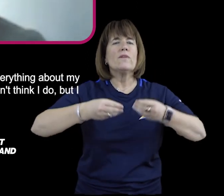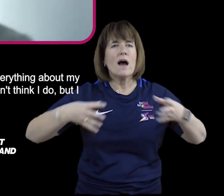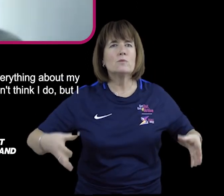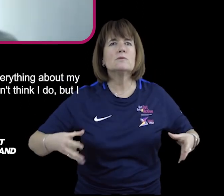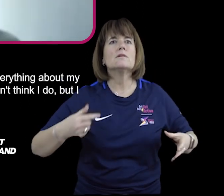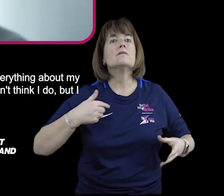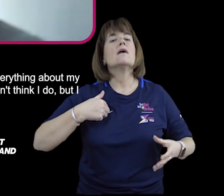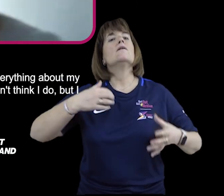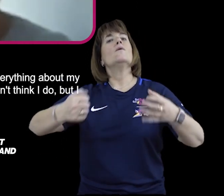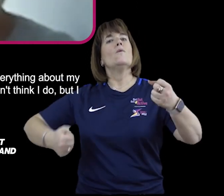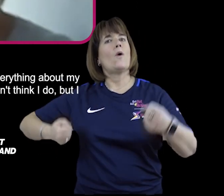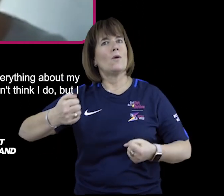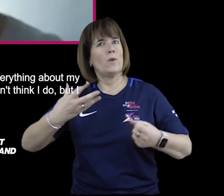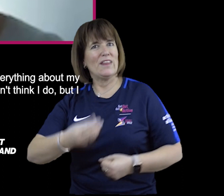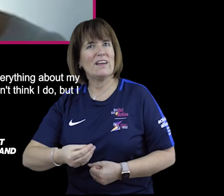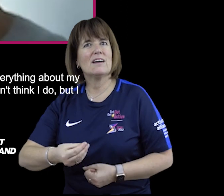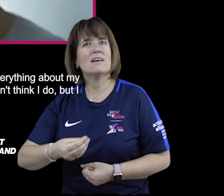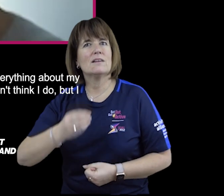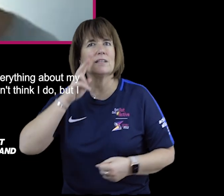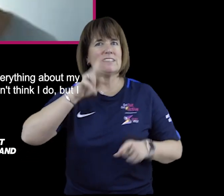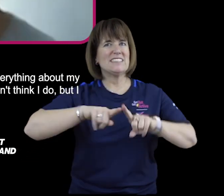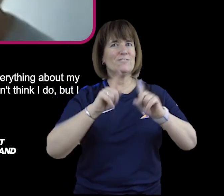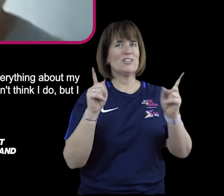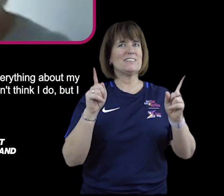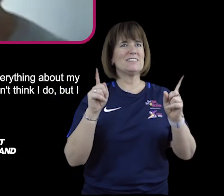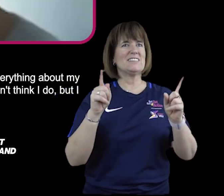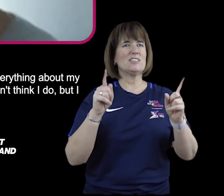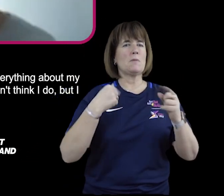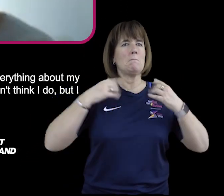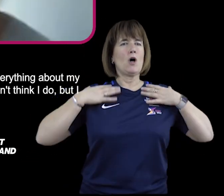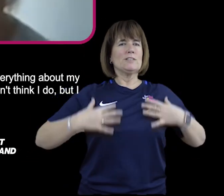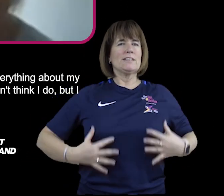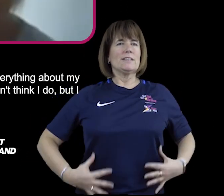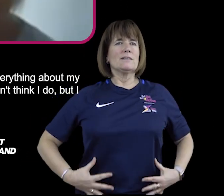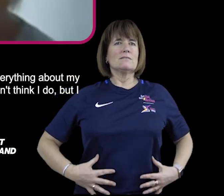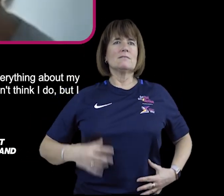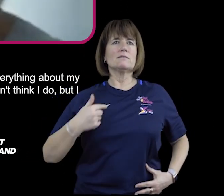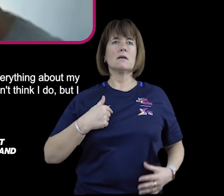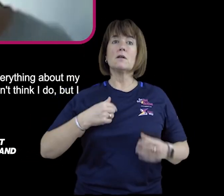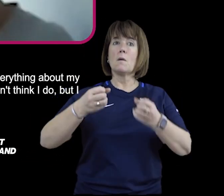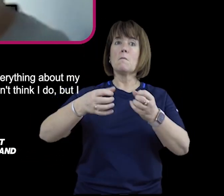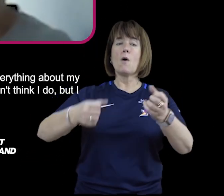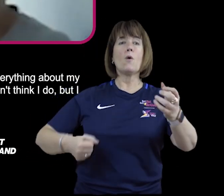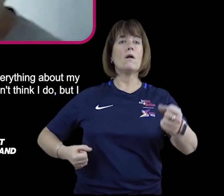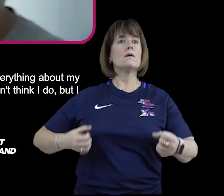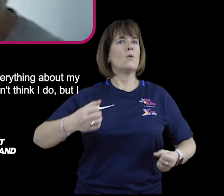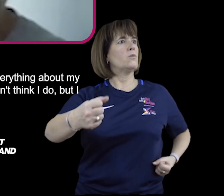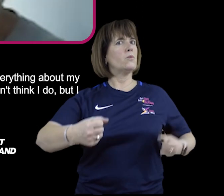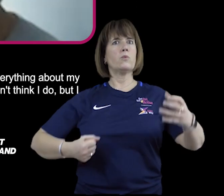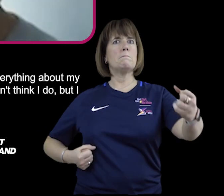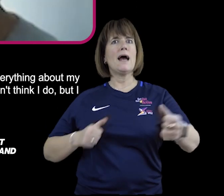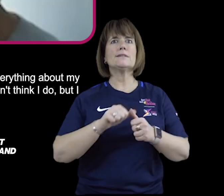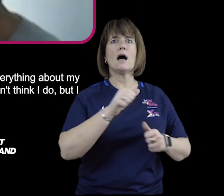walk with the poles, they can see the difference in everything about my body. So I walk better with the